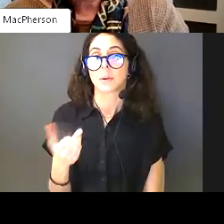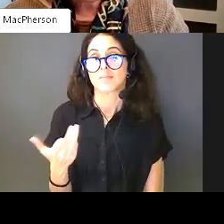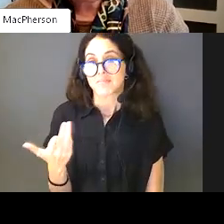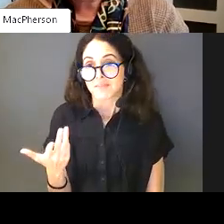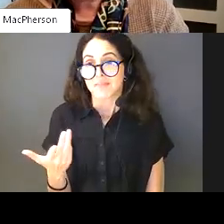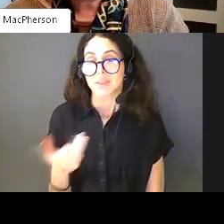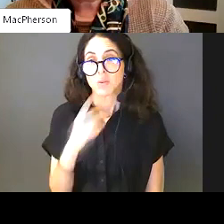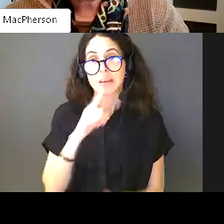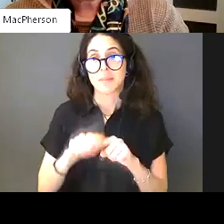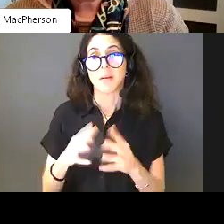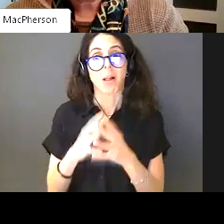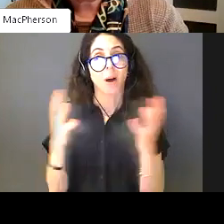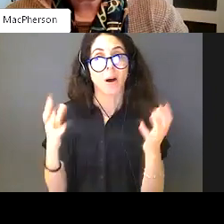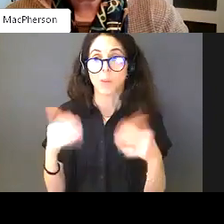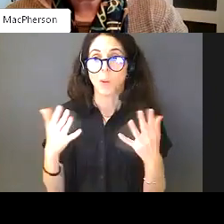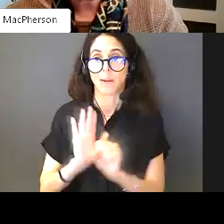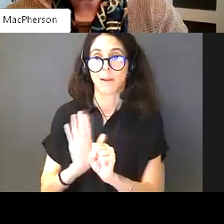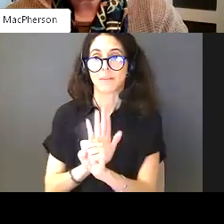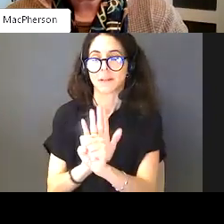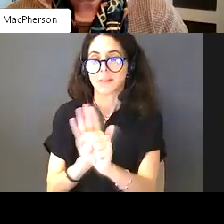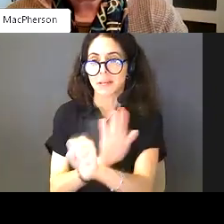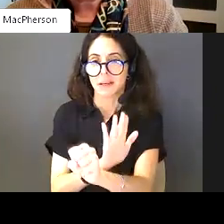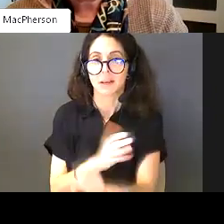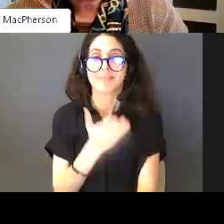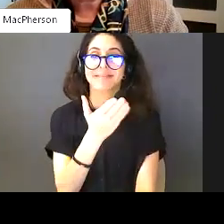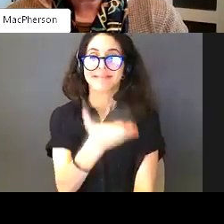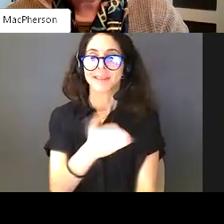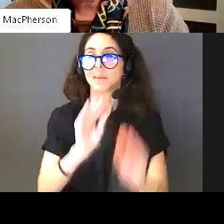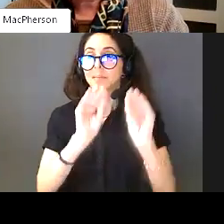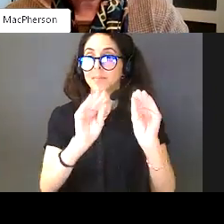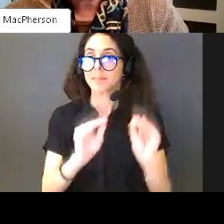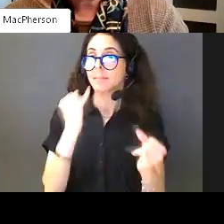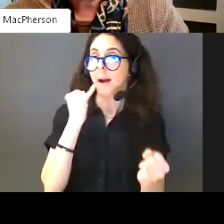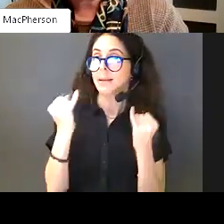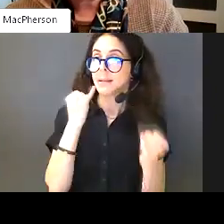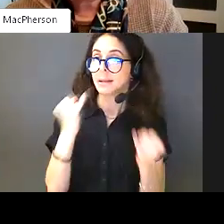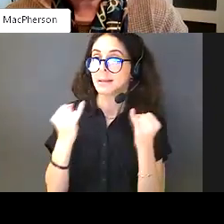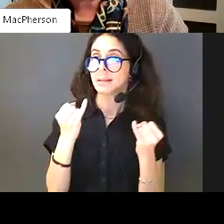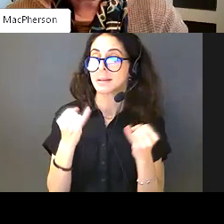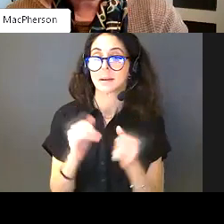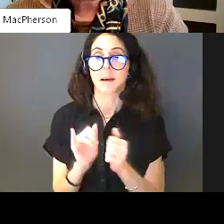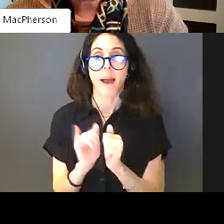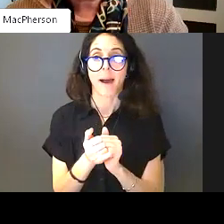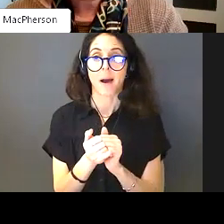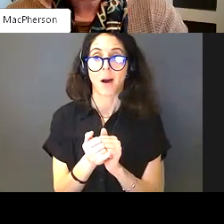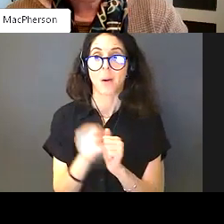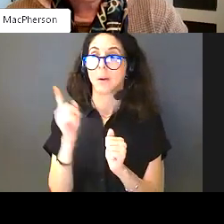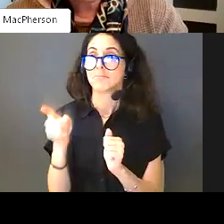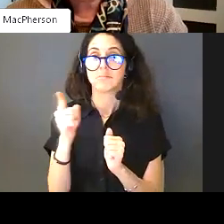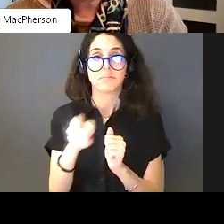advocacy. And so there are a number of ideas here about ways in which networks